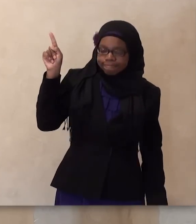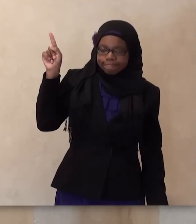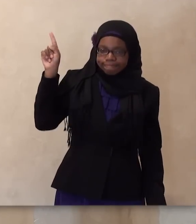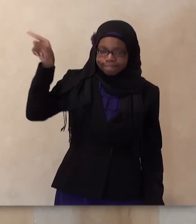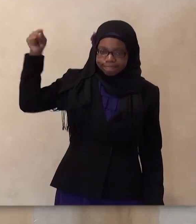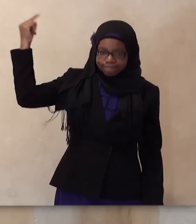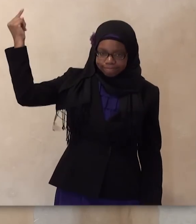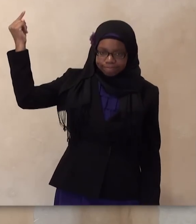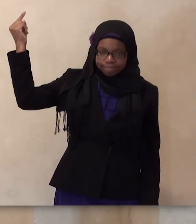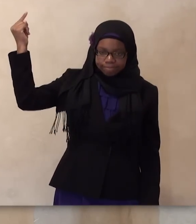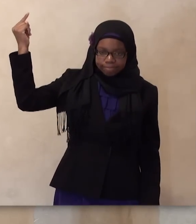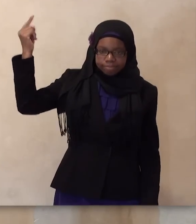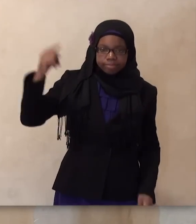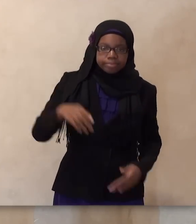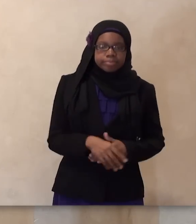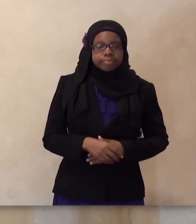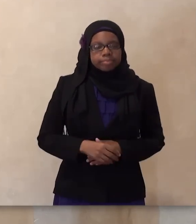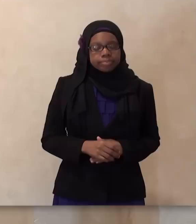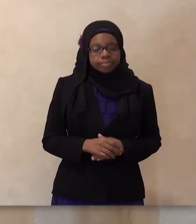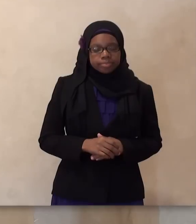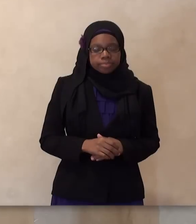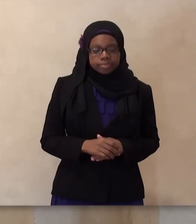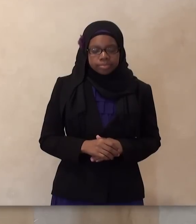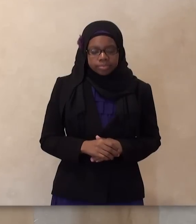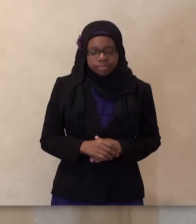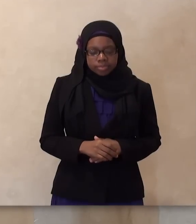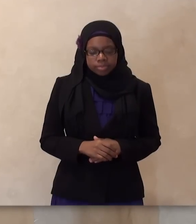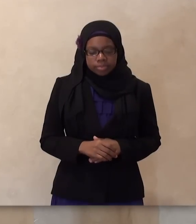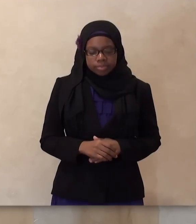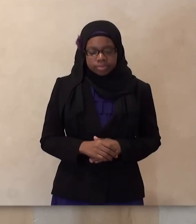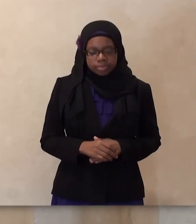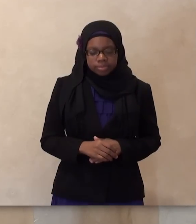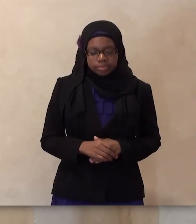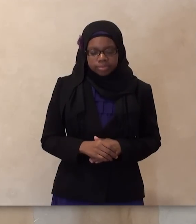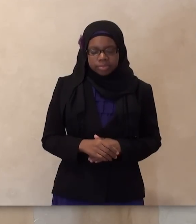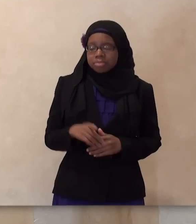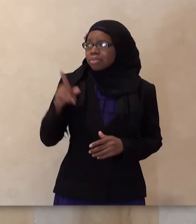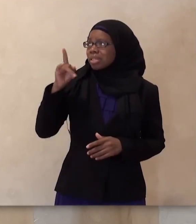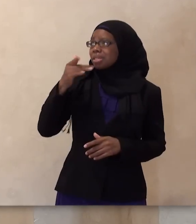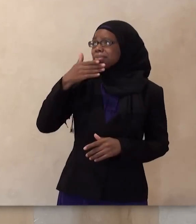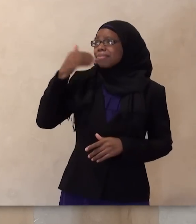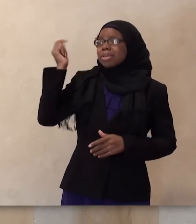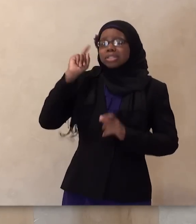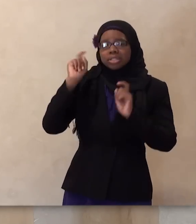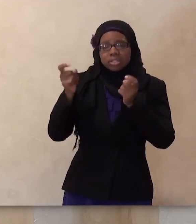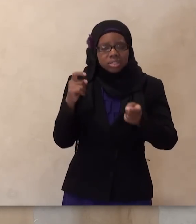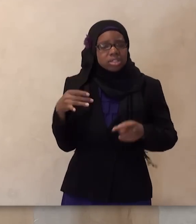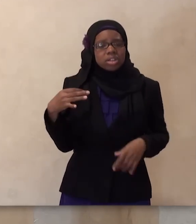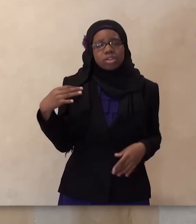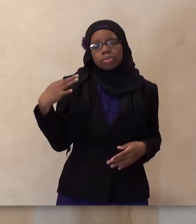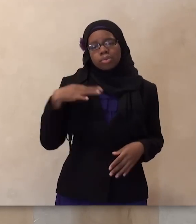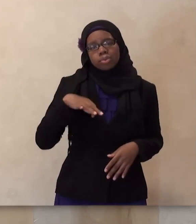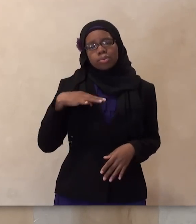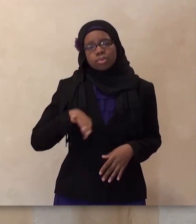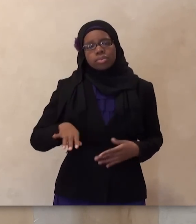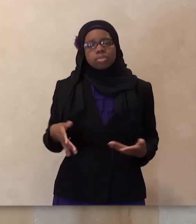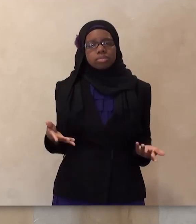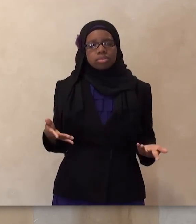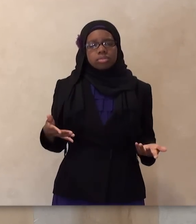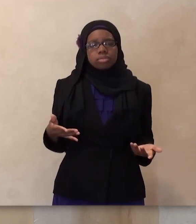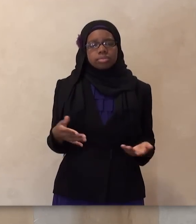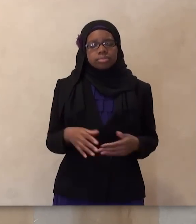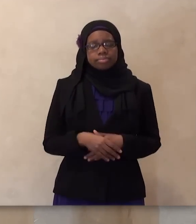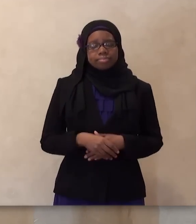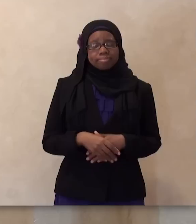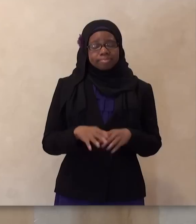the true God. He, Allah subhanahu wa ta'ala, is the best for reward and the best for the final end.